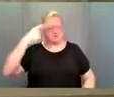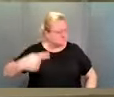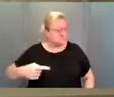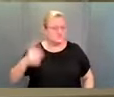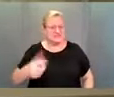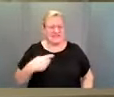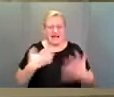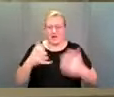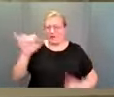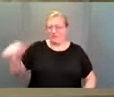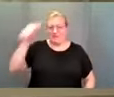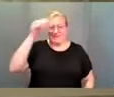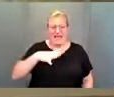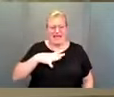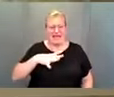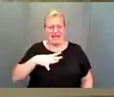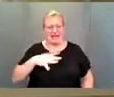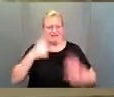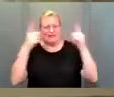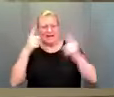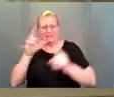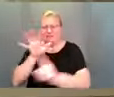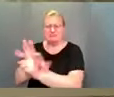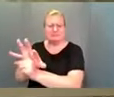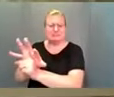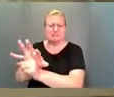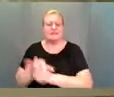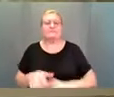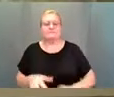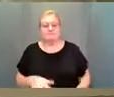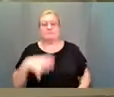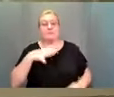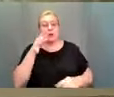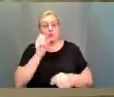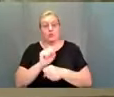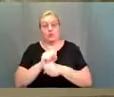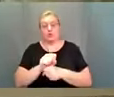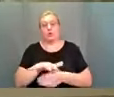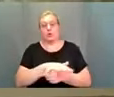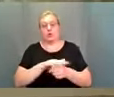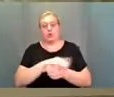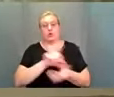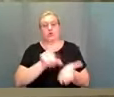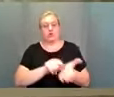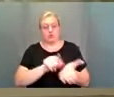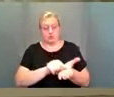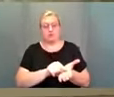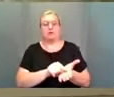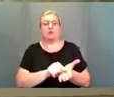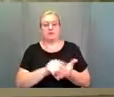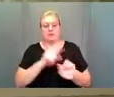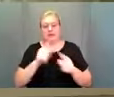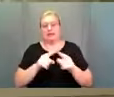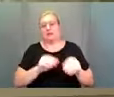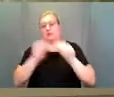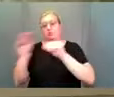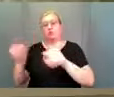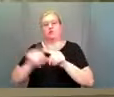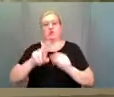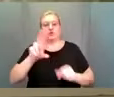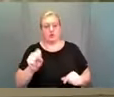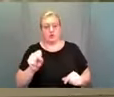be that guy. My mother worked at the local newspaper, the Daily Gleaner, after which she migrated to the United States and landed